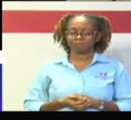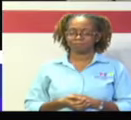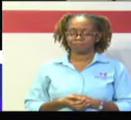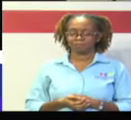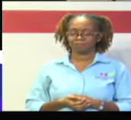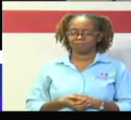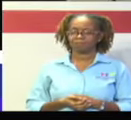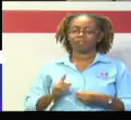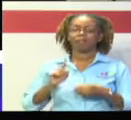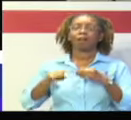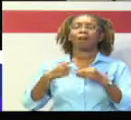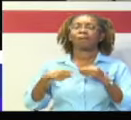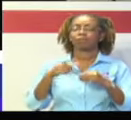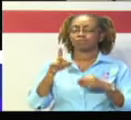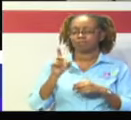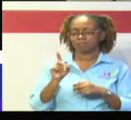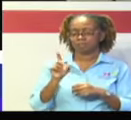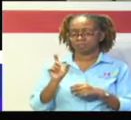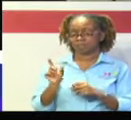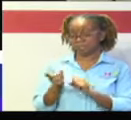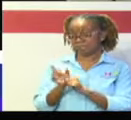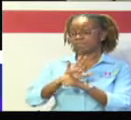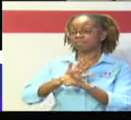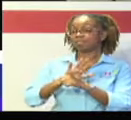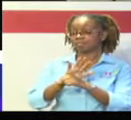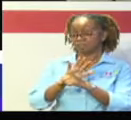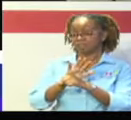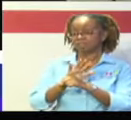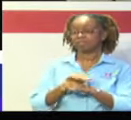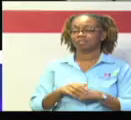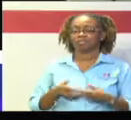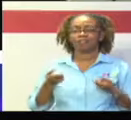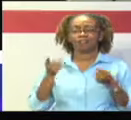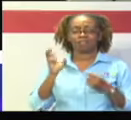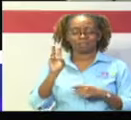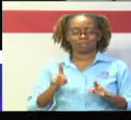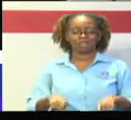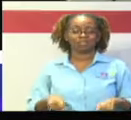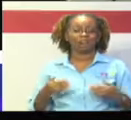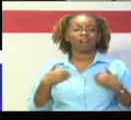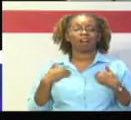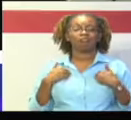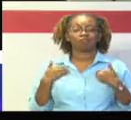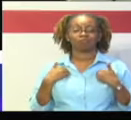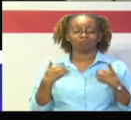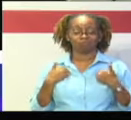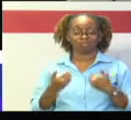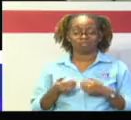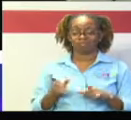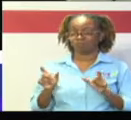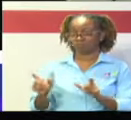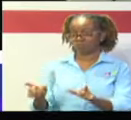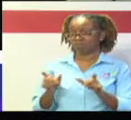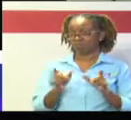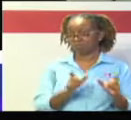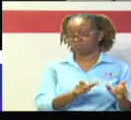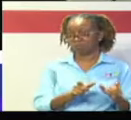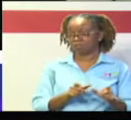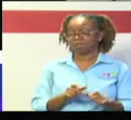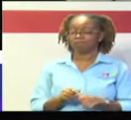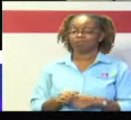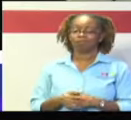cases that we have, we know that the confirmed case from yesterday is in isolation. But what is the status of the other five?